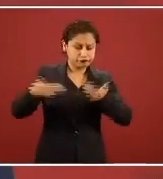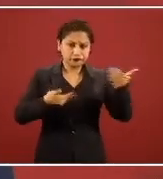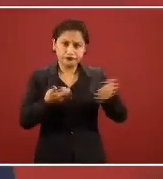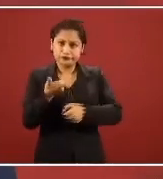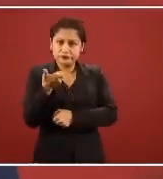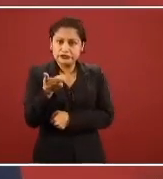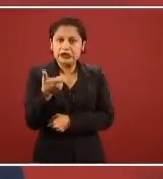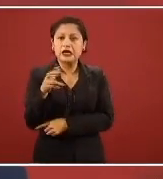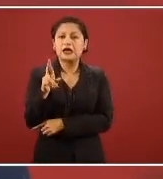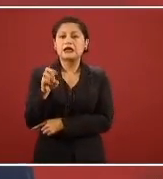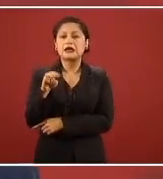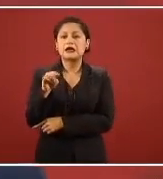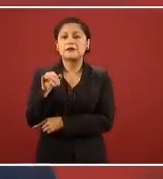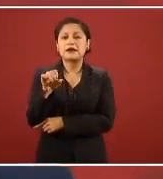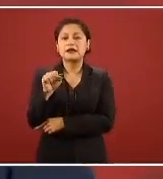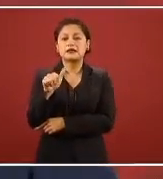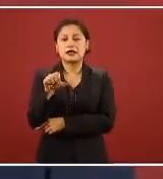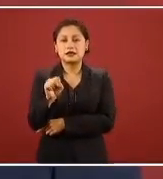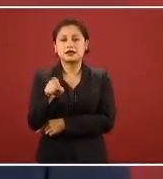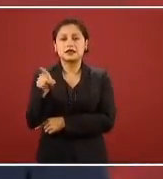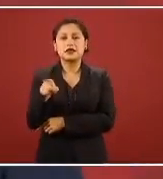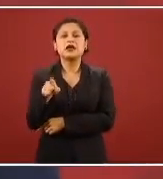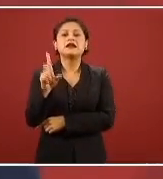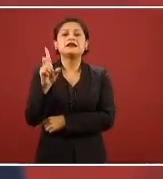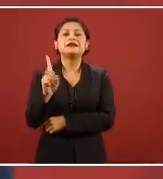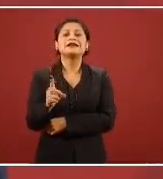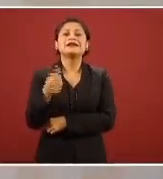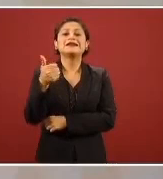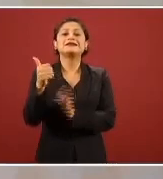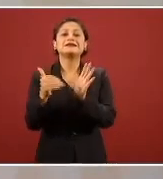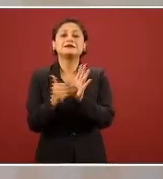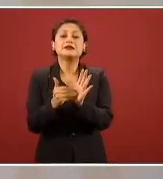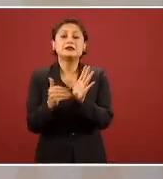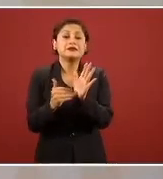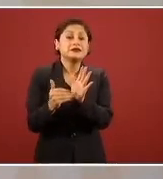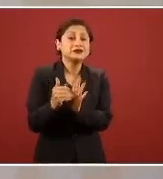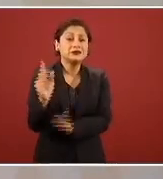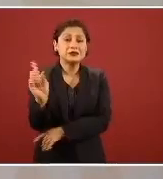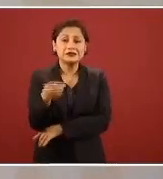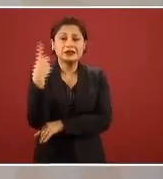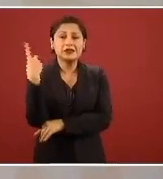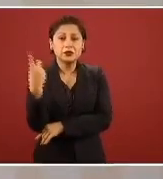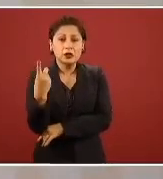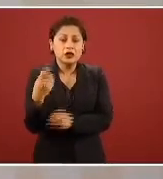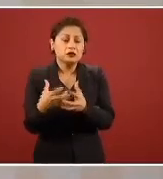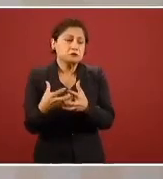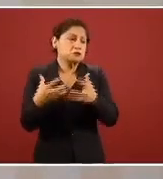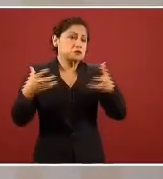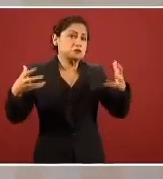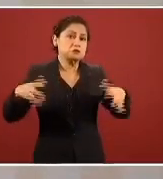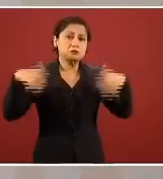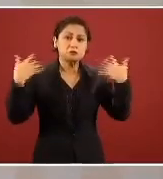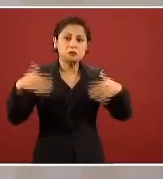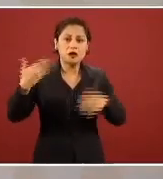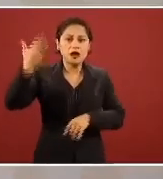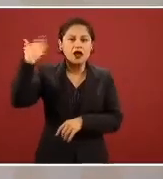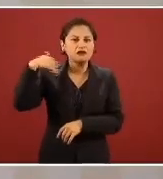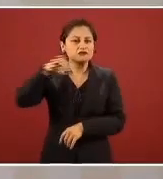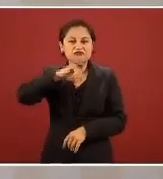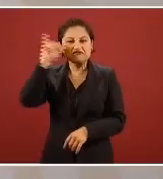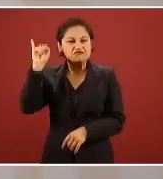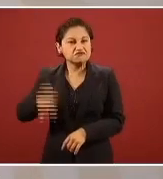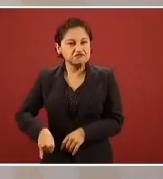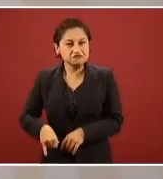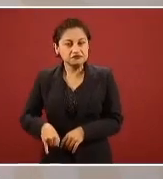Llegaron a 36 mil millones de dólares. They got to $36 million. Nunca se había recibido tanto dinero. We had never received